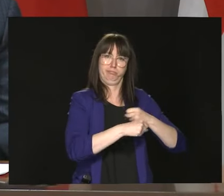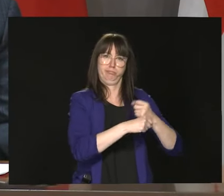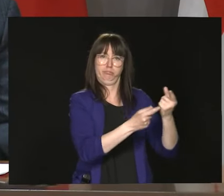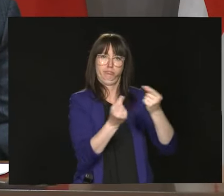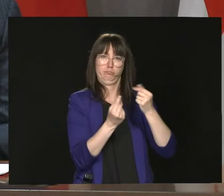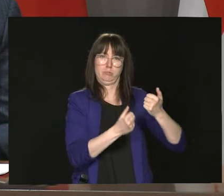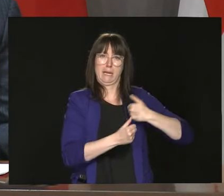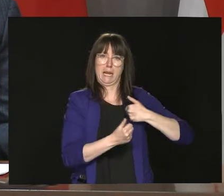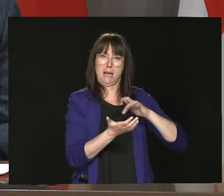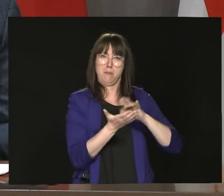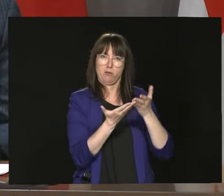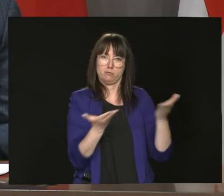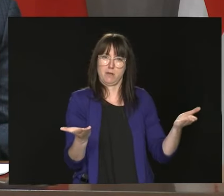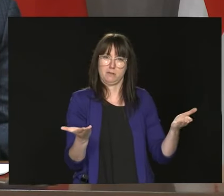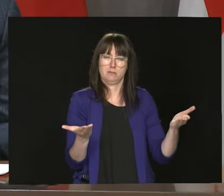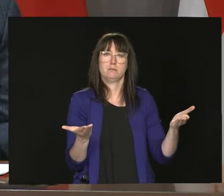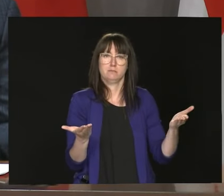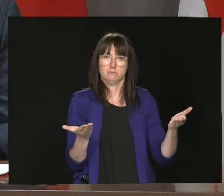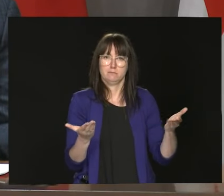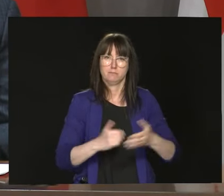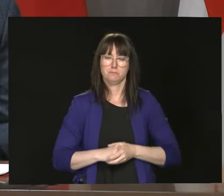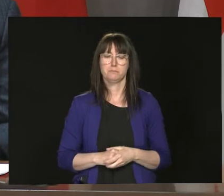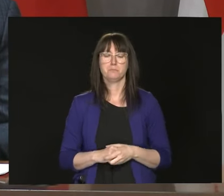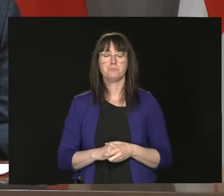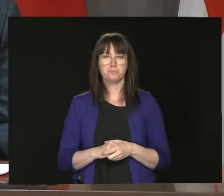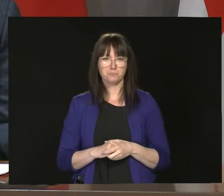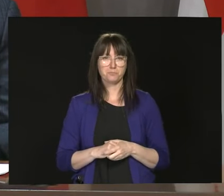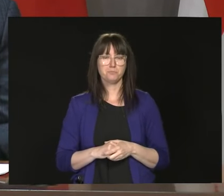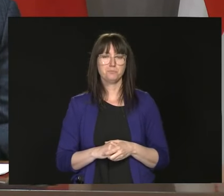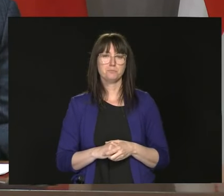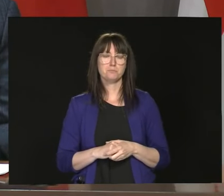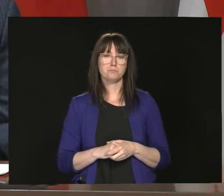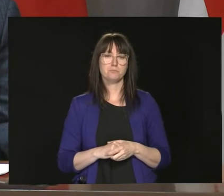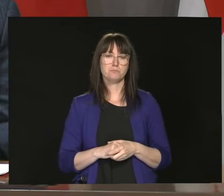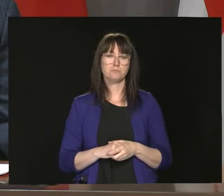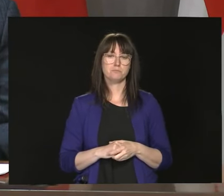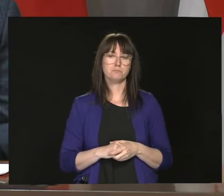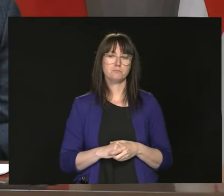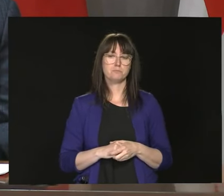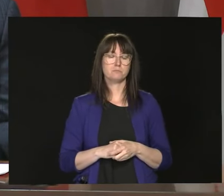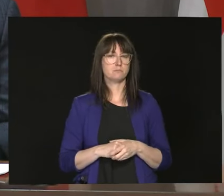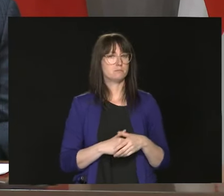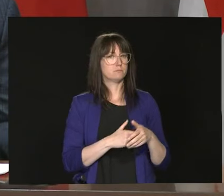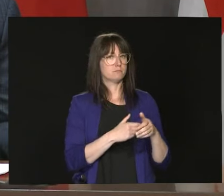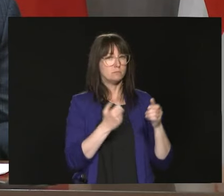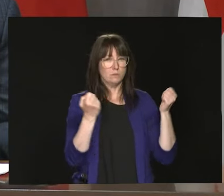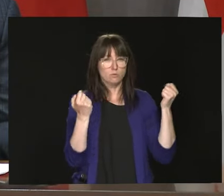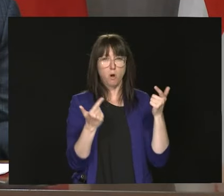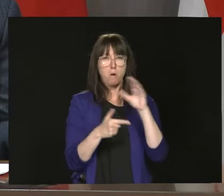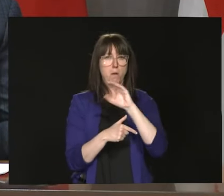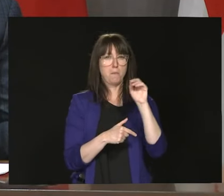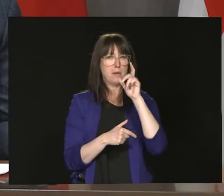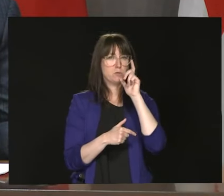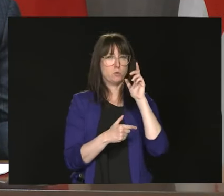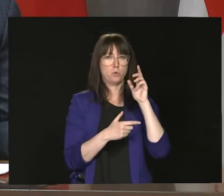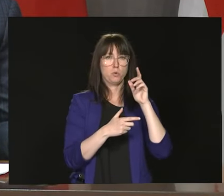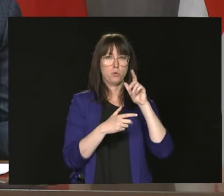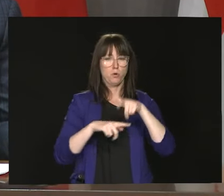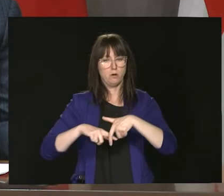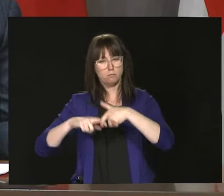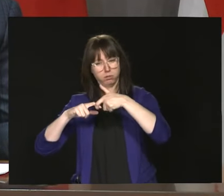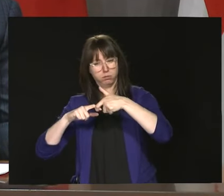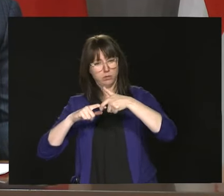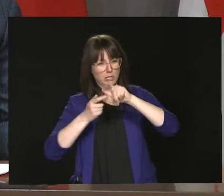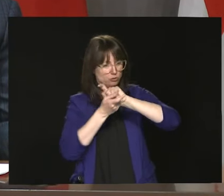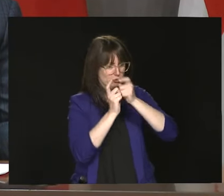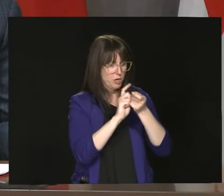les entreprises qui se sont réorganisées pour nous aider à améliorer notre chaîne d'approvisionnement. To strengthen